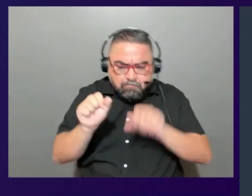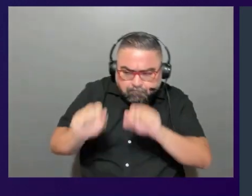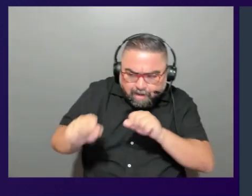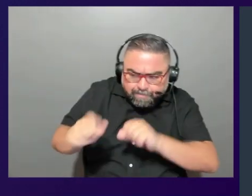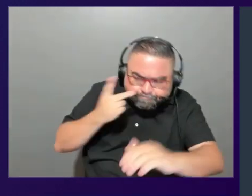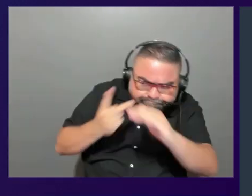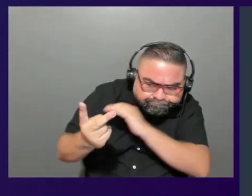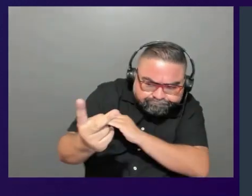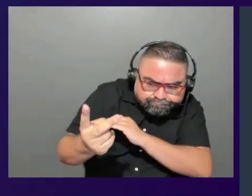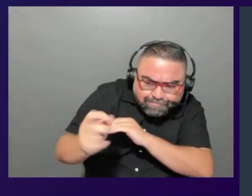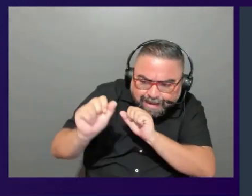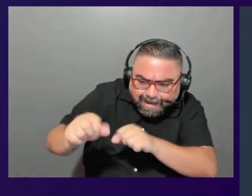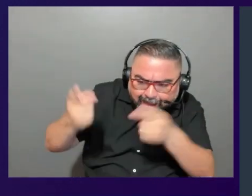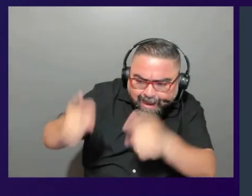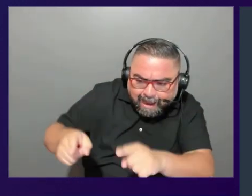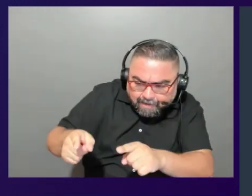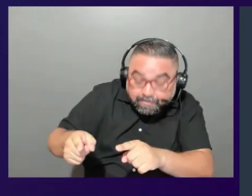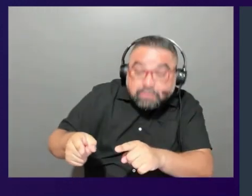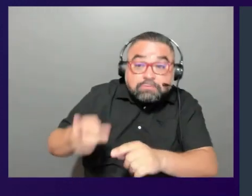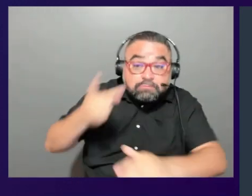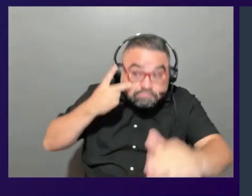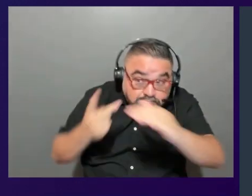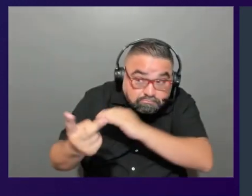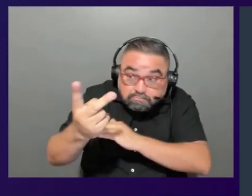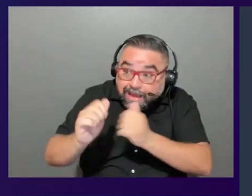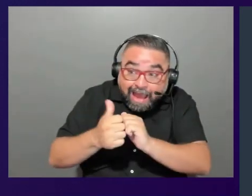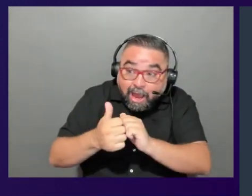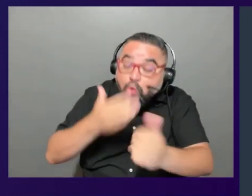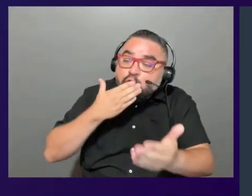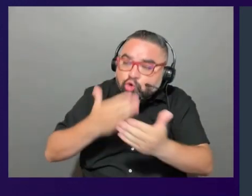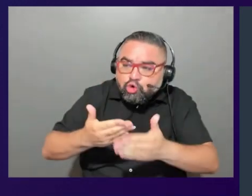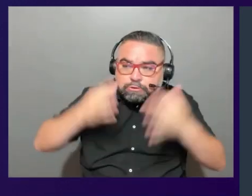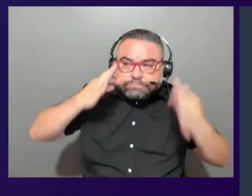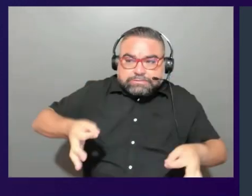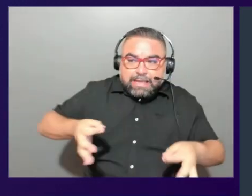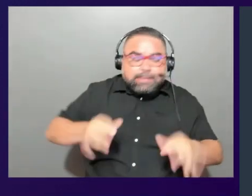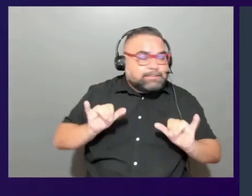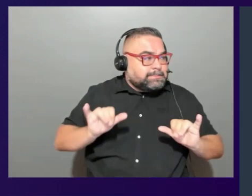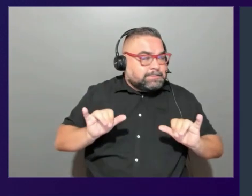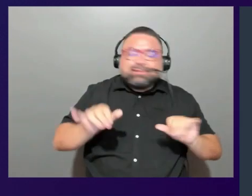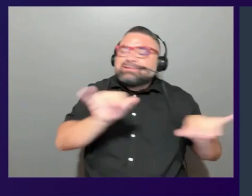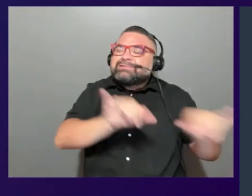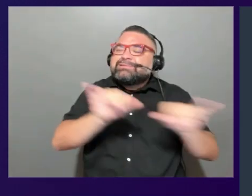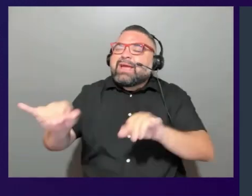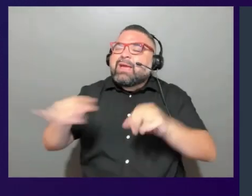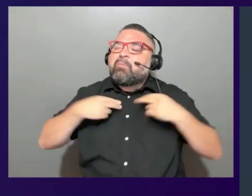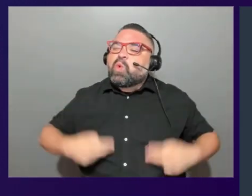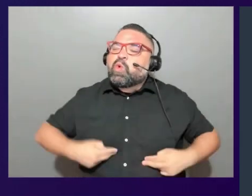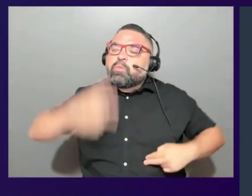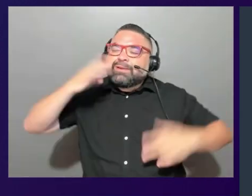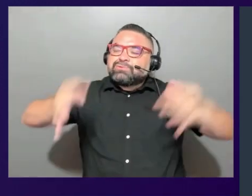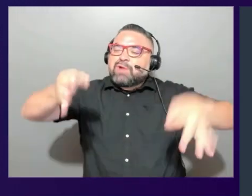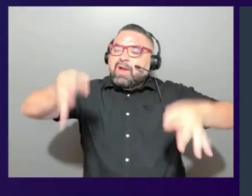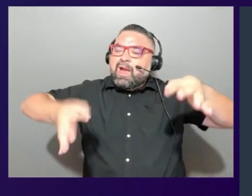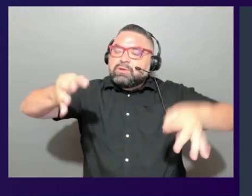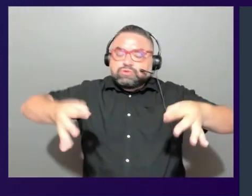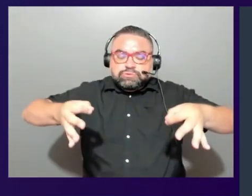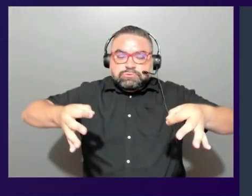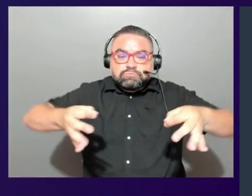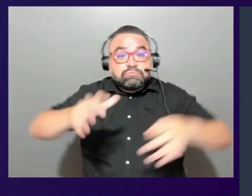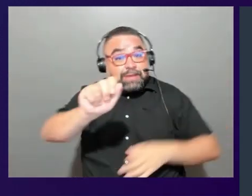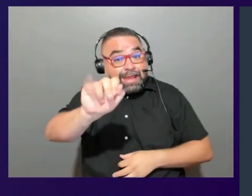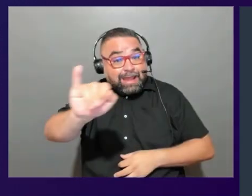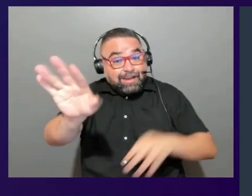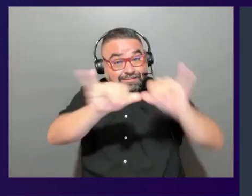a prediction or a decision with a high degree of certainty, very similar to human judgment. Almost all AI systems today